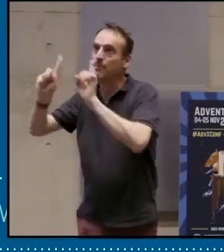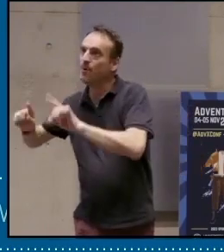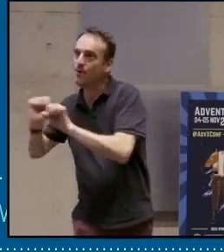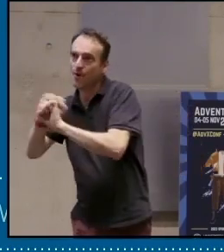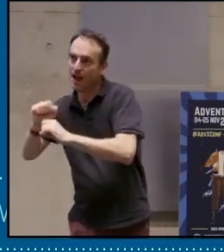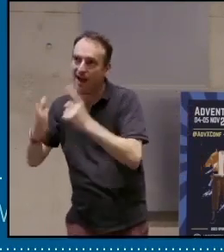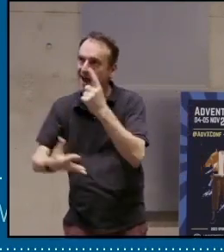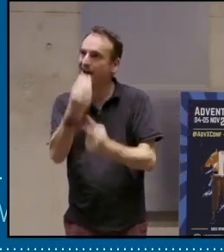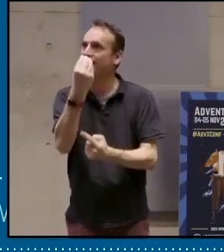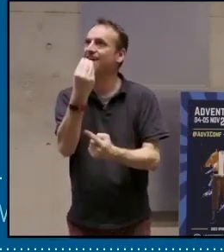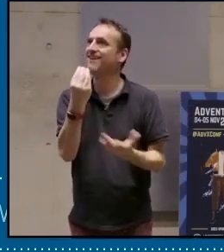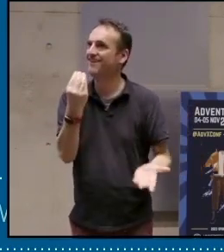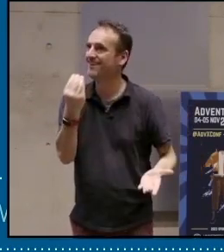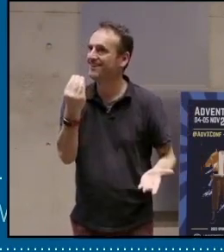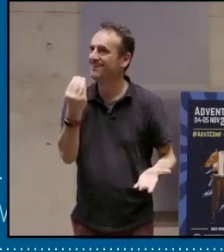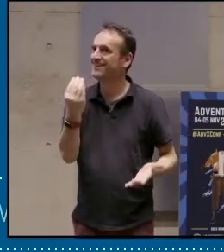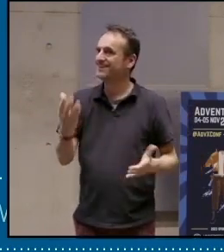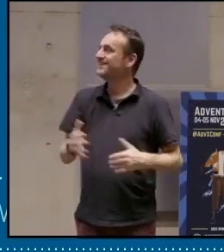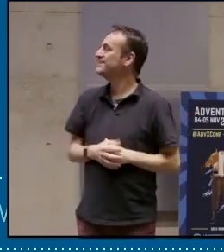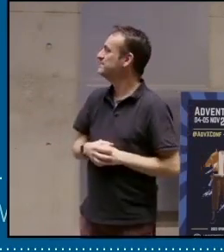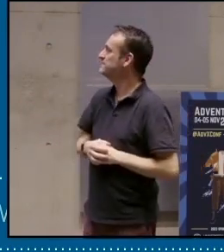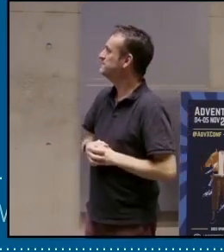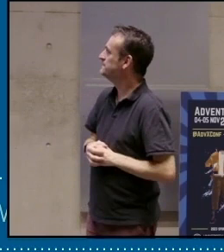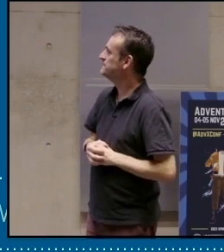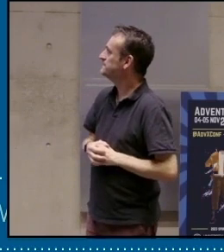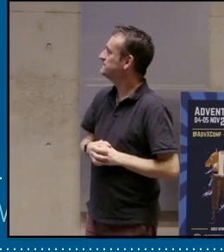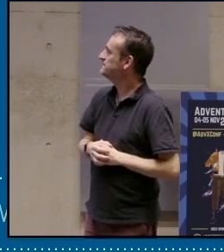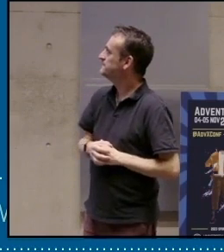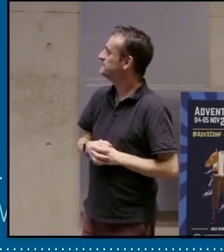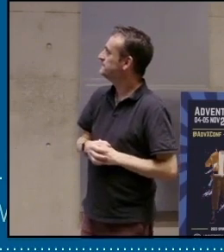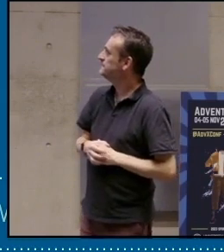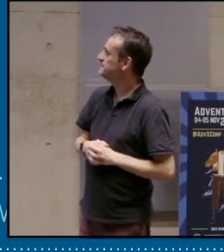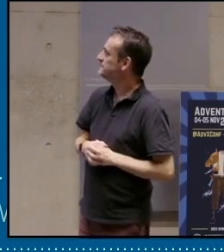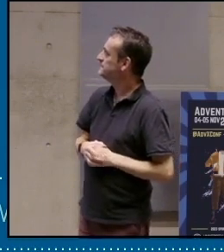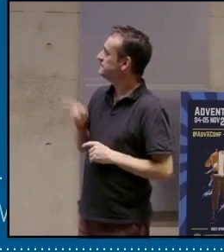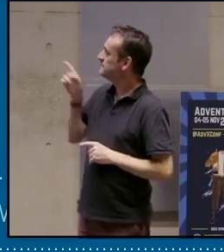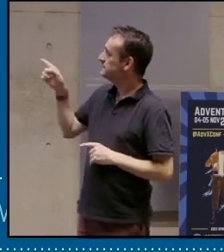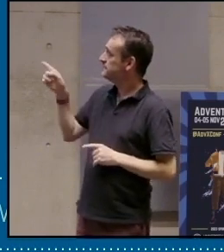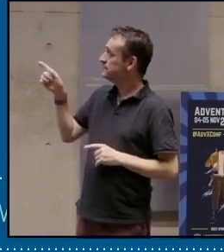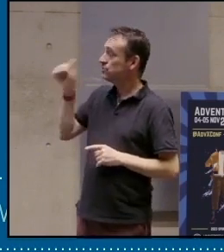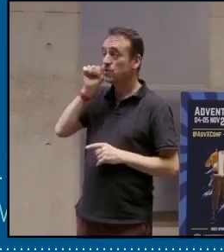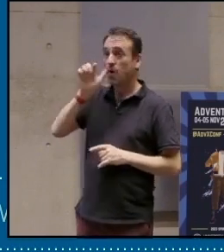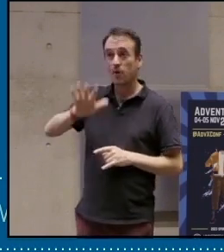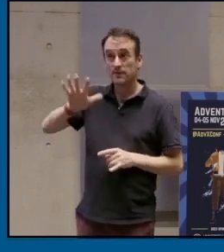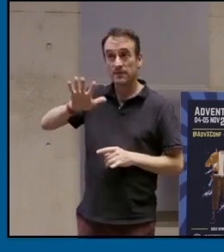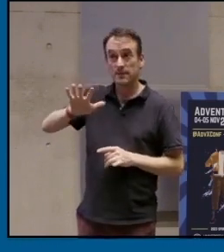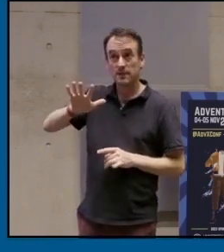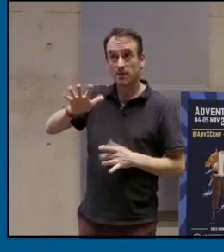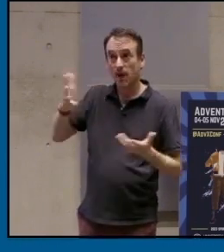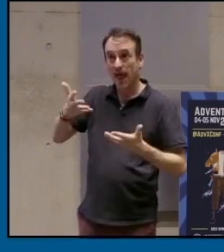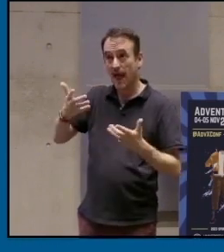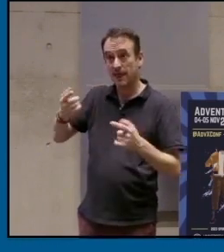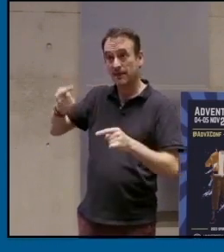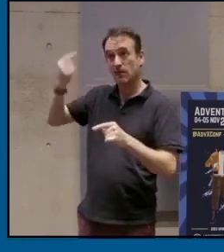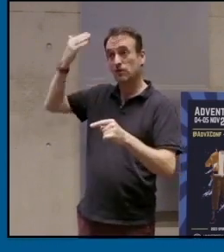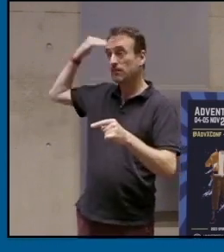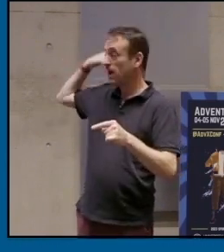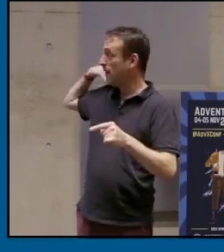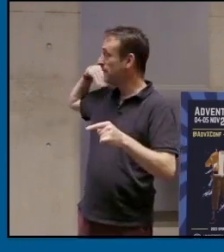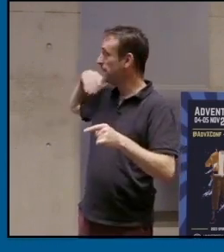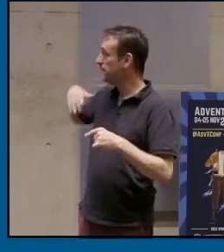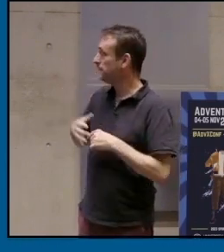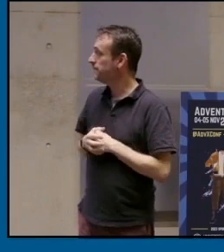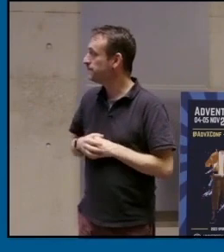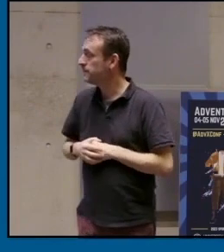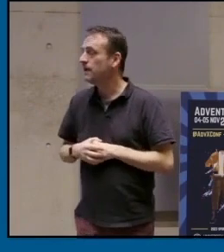So, can you work out what country called itself this a long, long time ago? That's right. So,